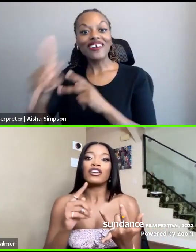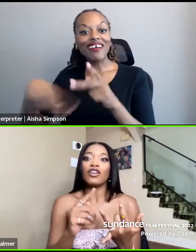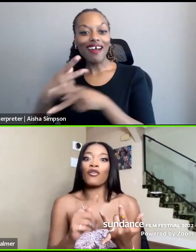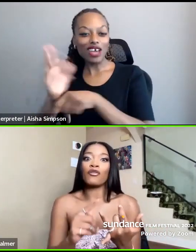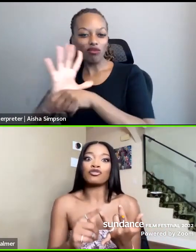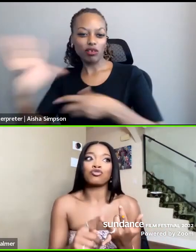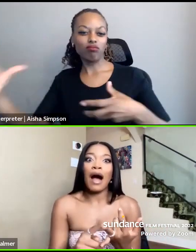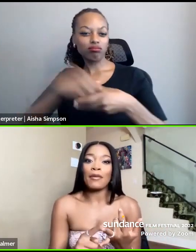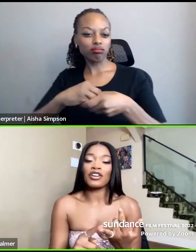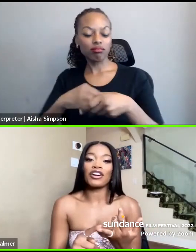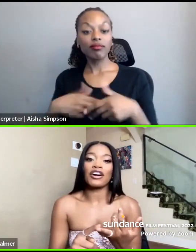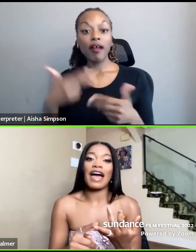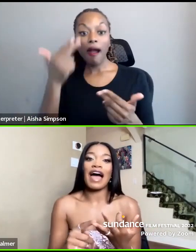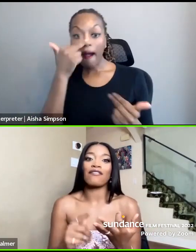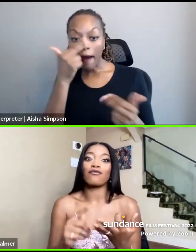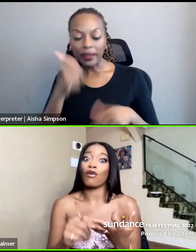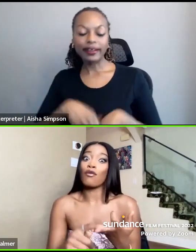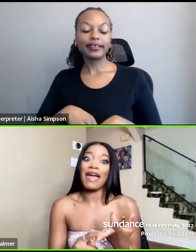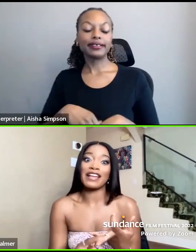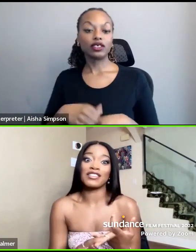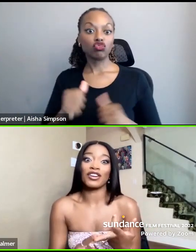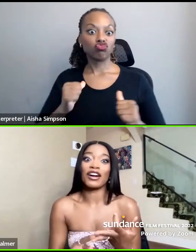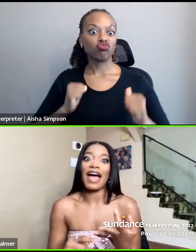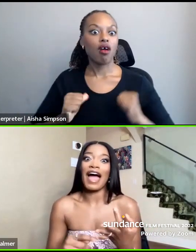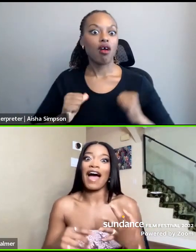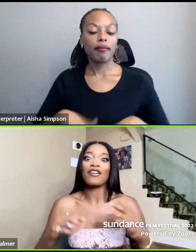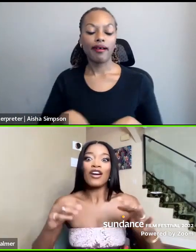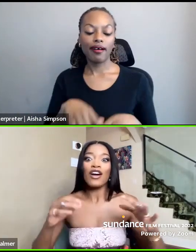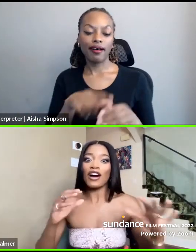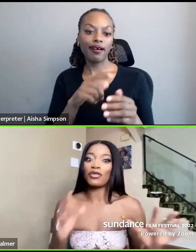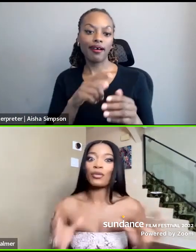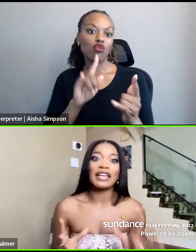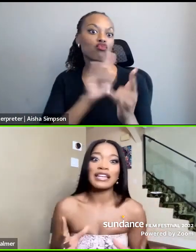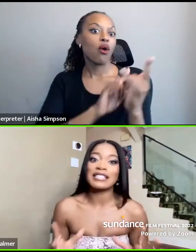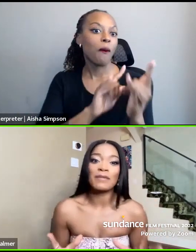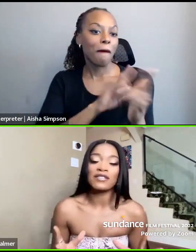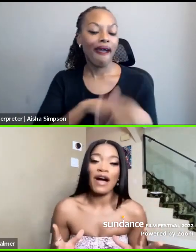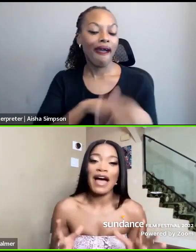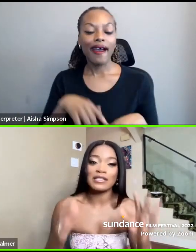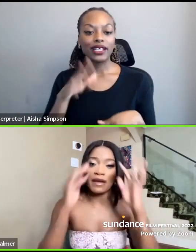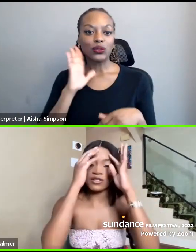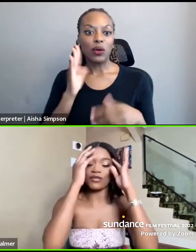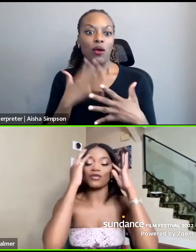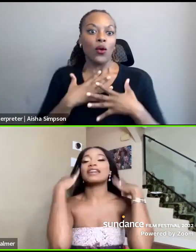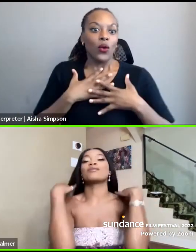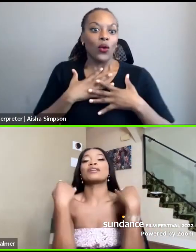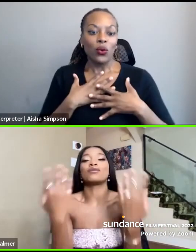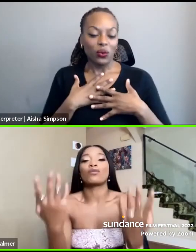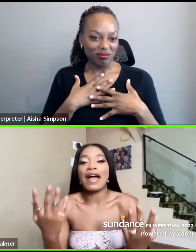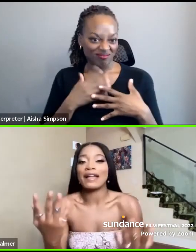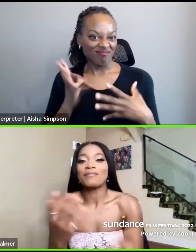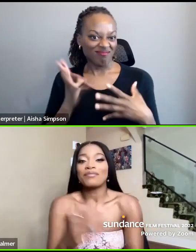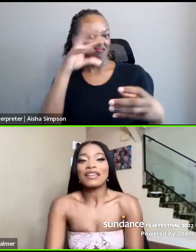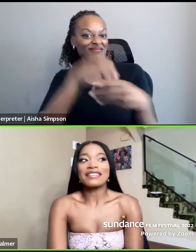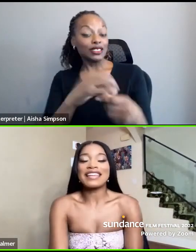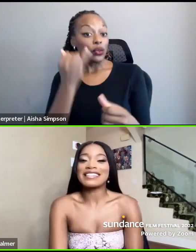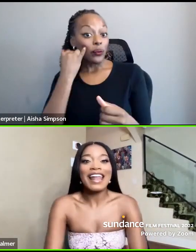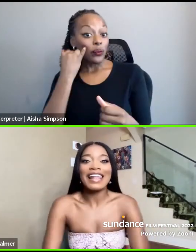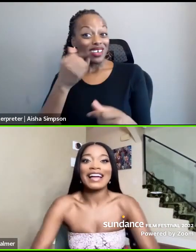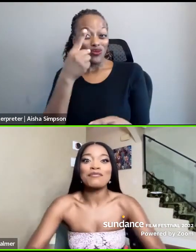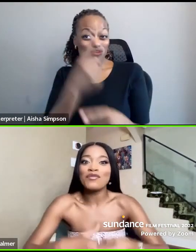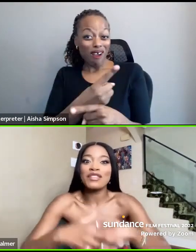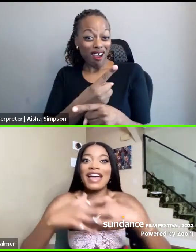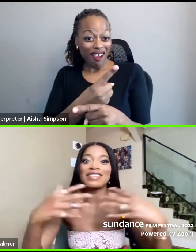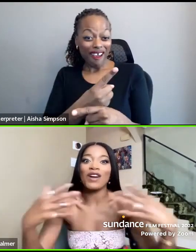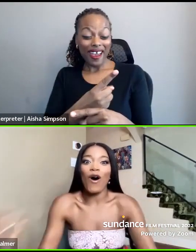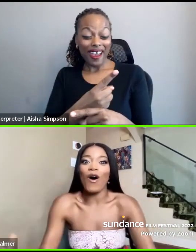have, drama. You're going to have romance. You're going to have a thrilling and suspenseful aspect. So if you get it really right, then it's